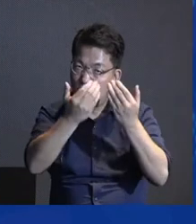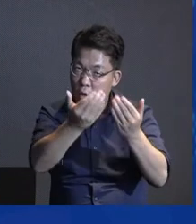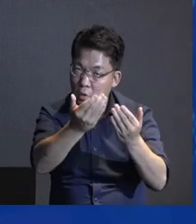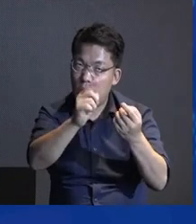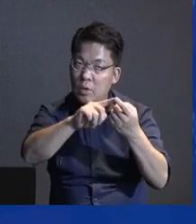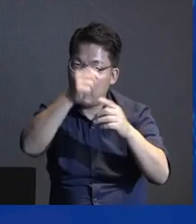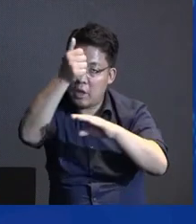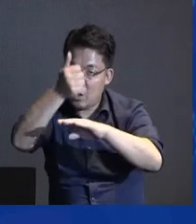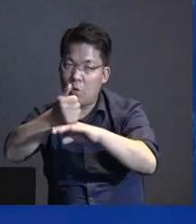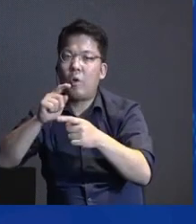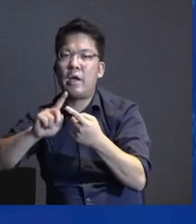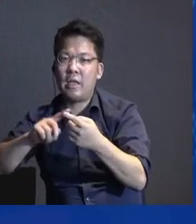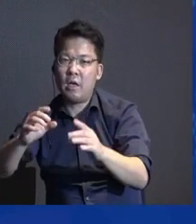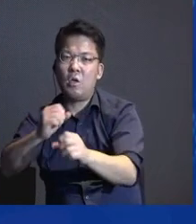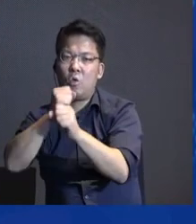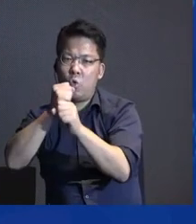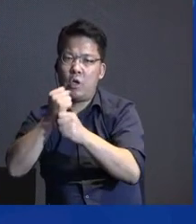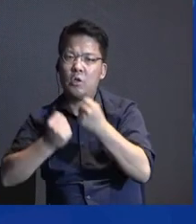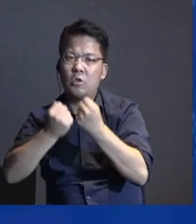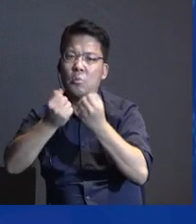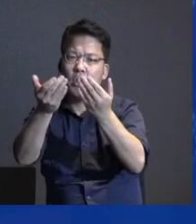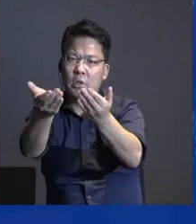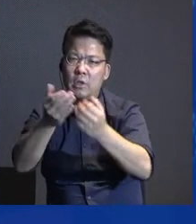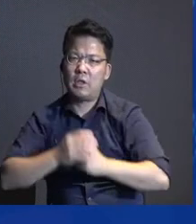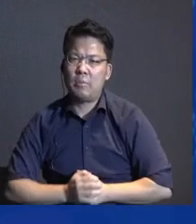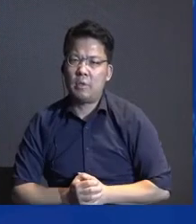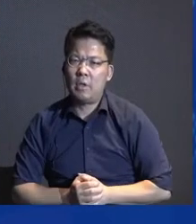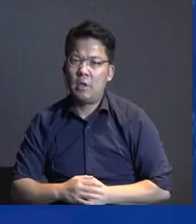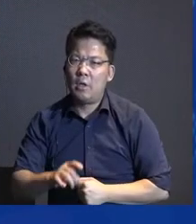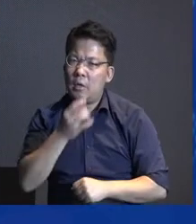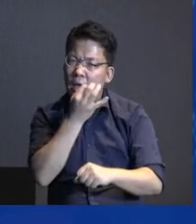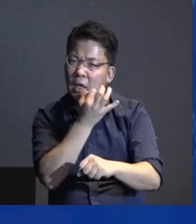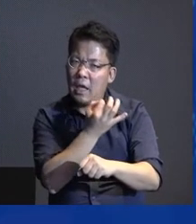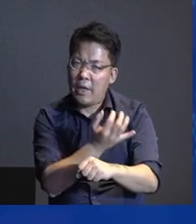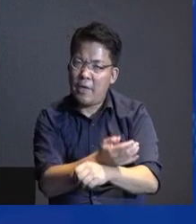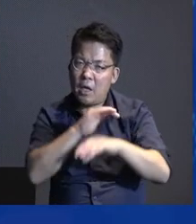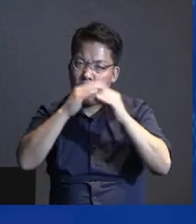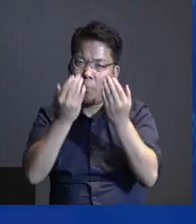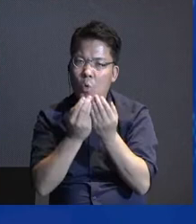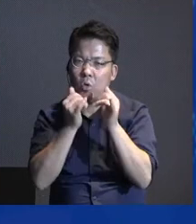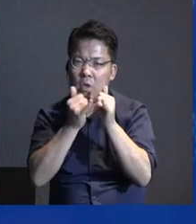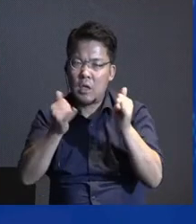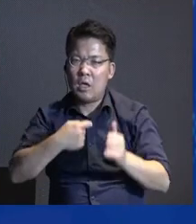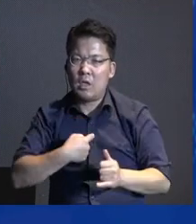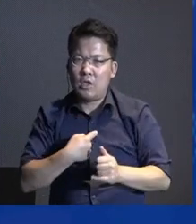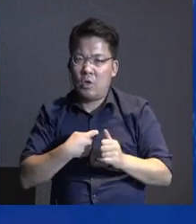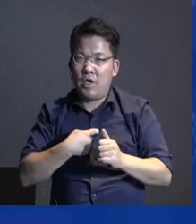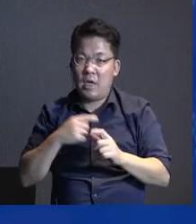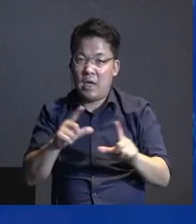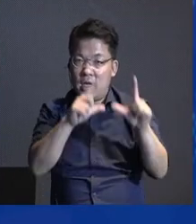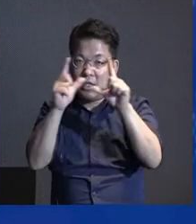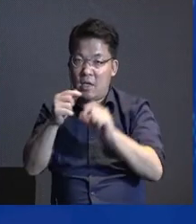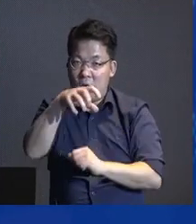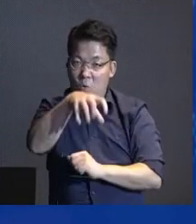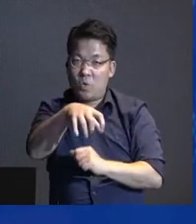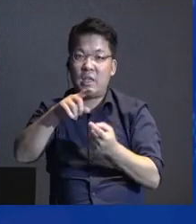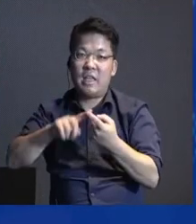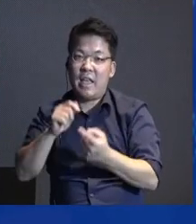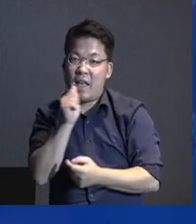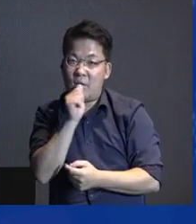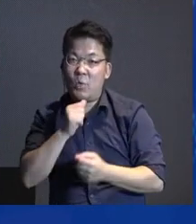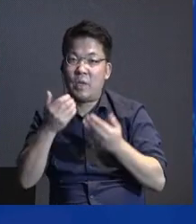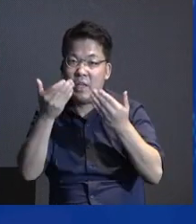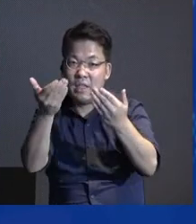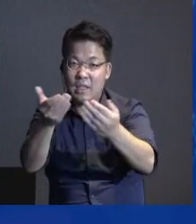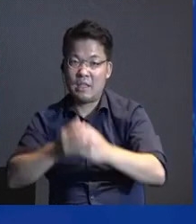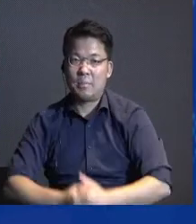First of all, I would like to introduce everyone to the areas under the regulation of Bungito Municipality. Bungito